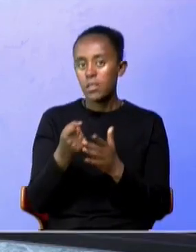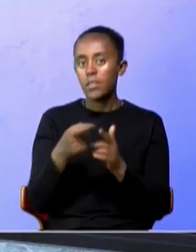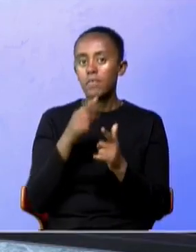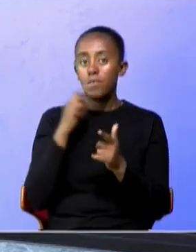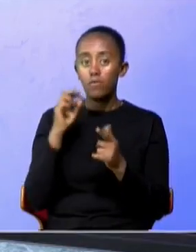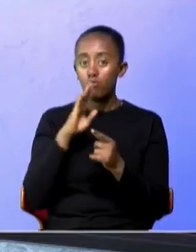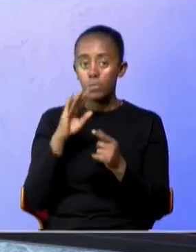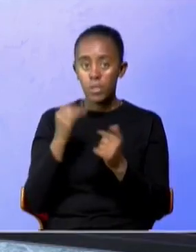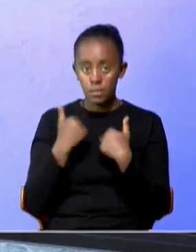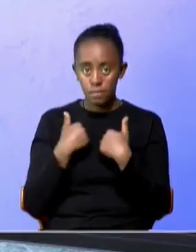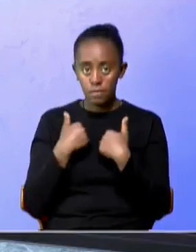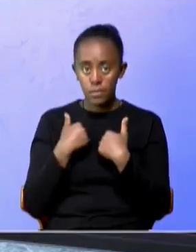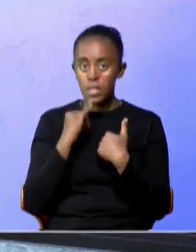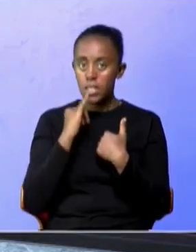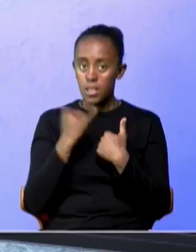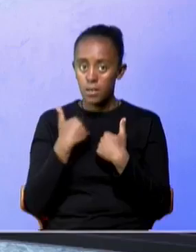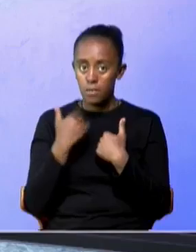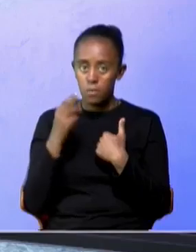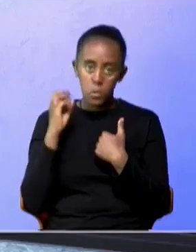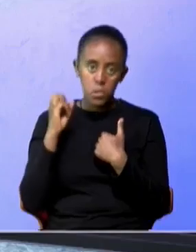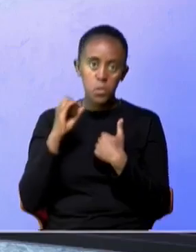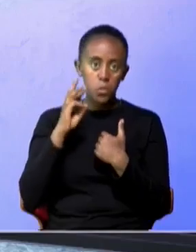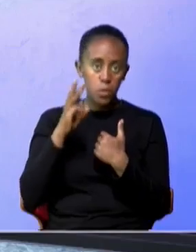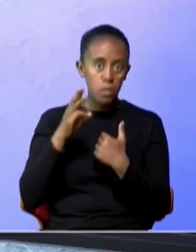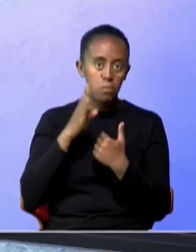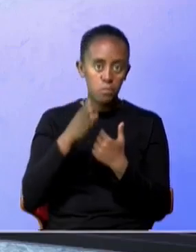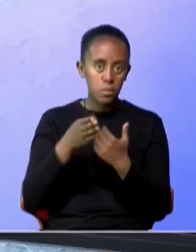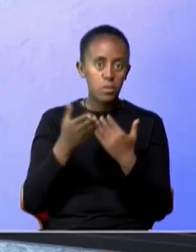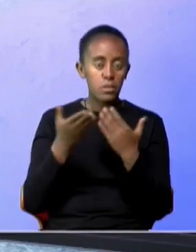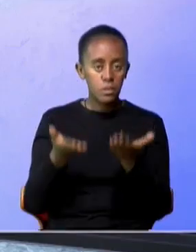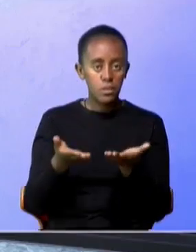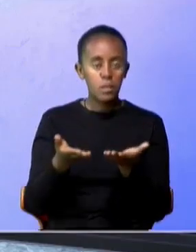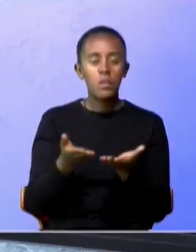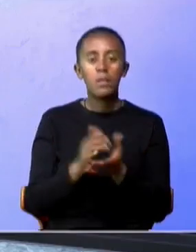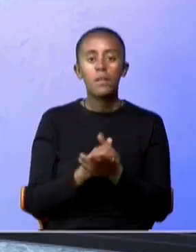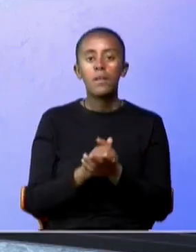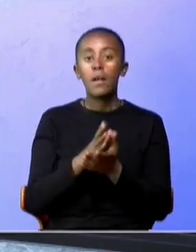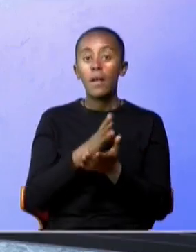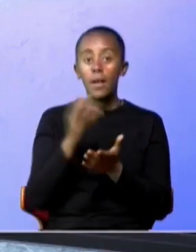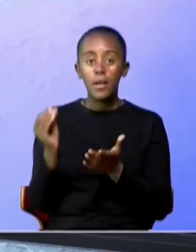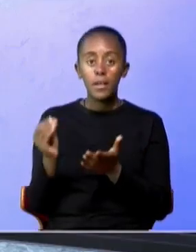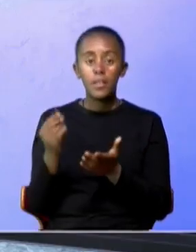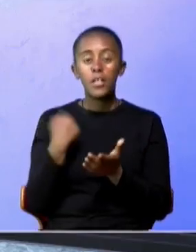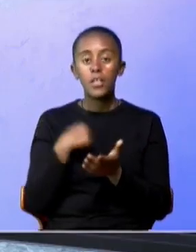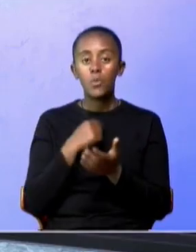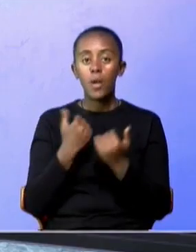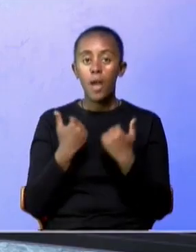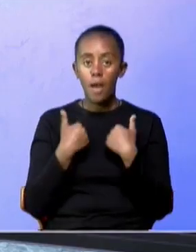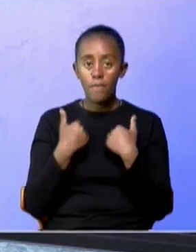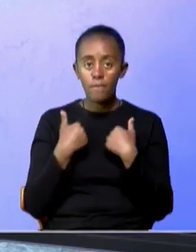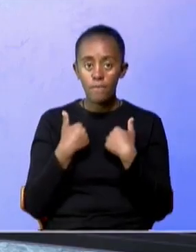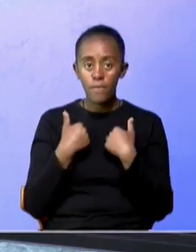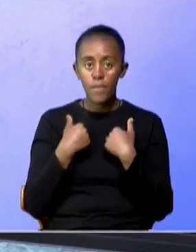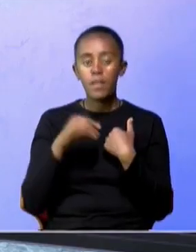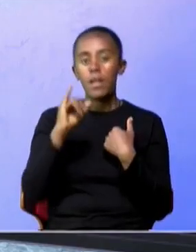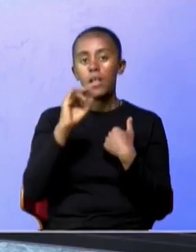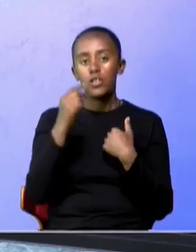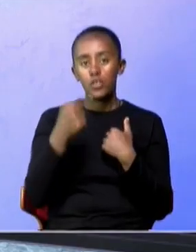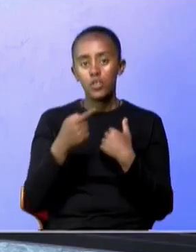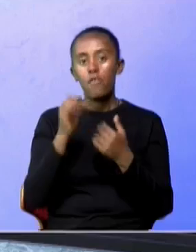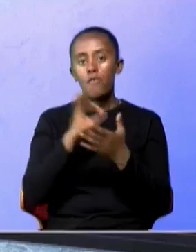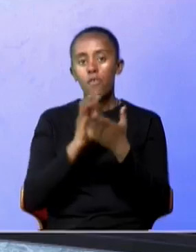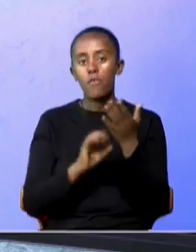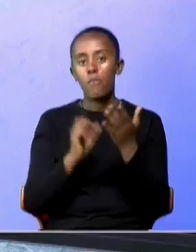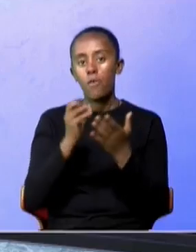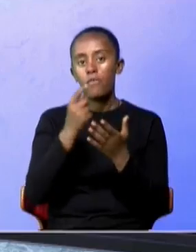to be's, is, was, will be, we have our verb to be's, and we have the ing form of